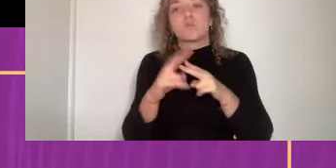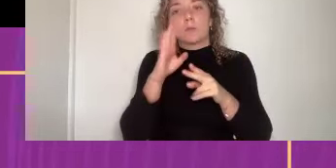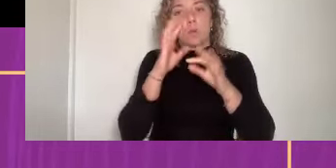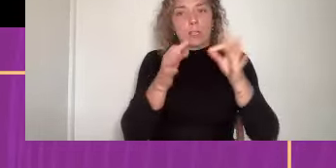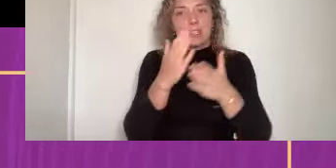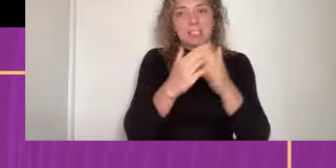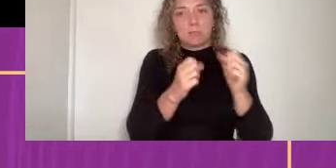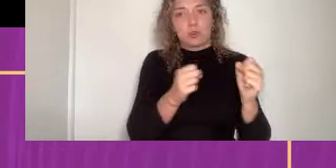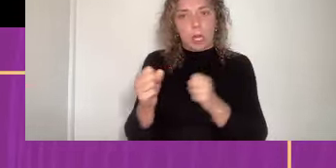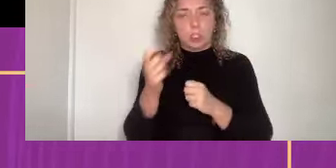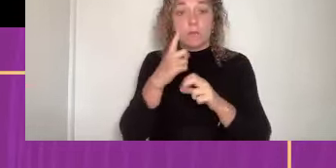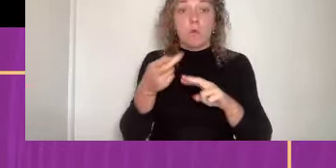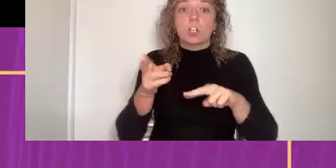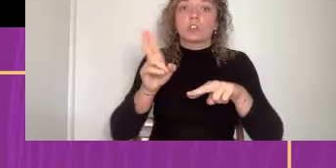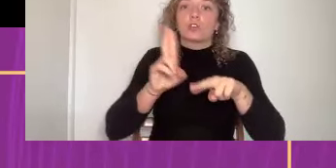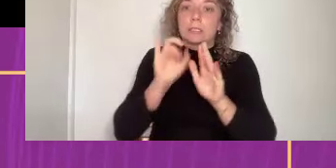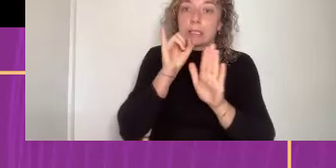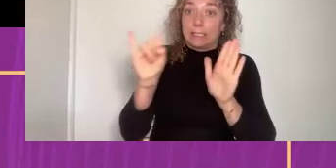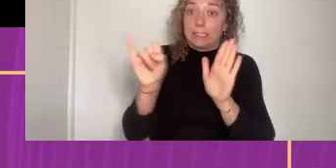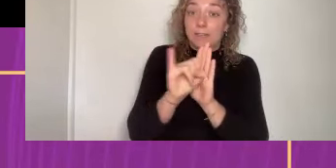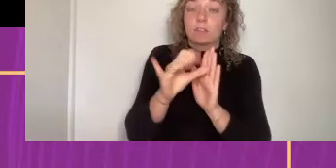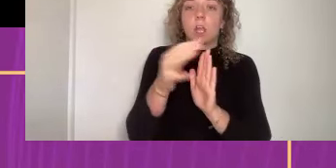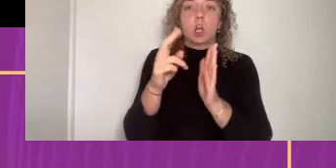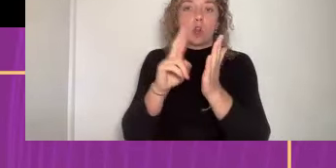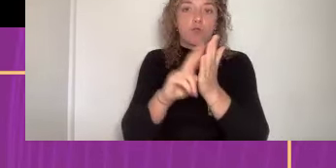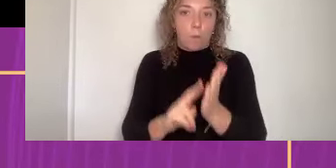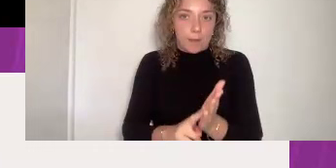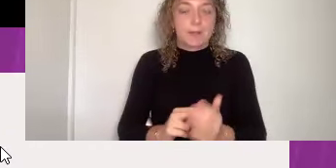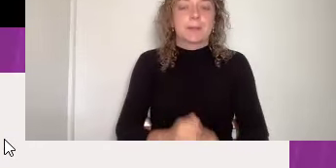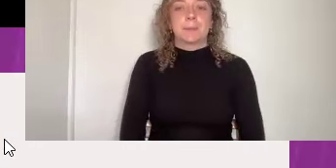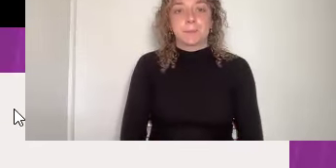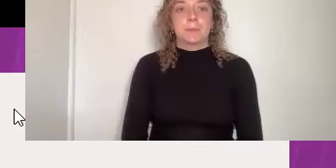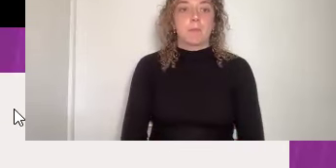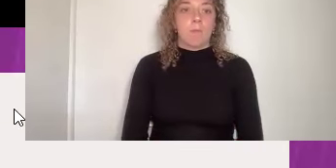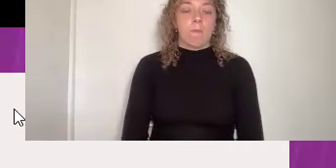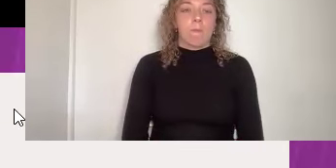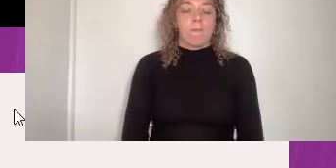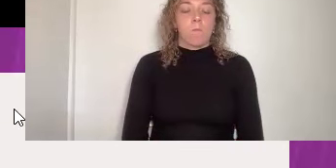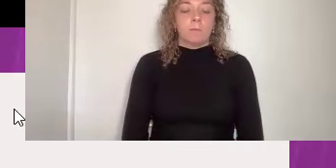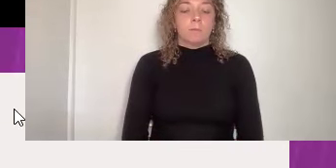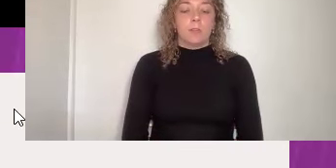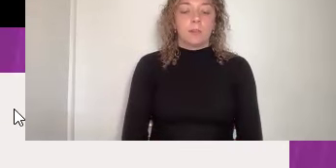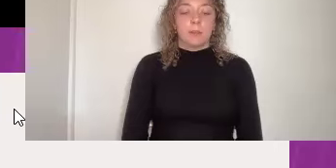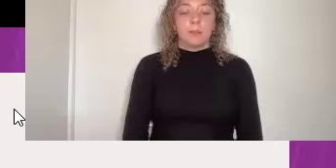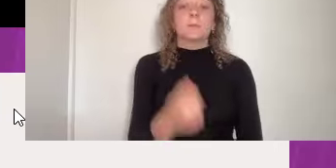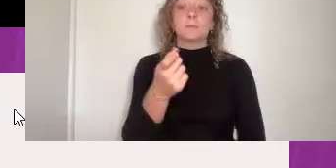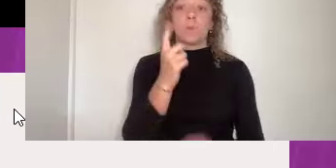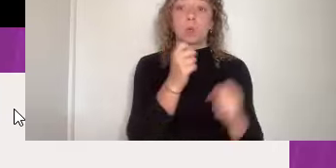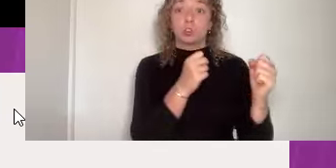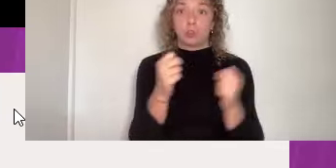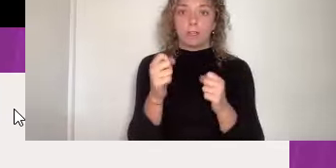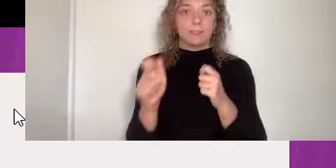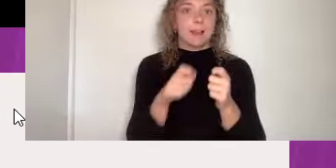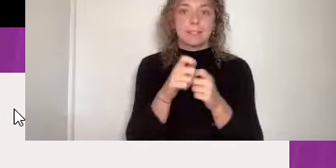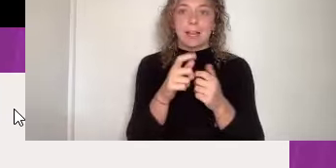some strategies for increasing identification and enrollment. And one of those strategies is exactly